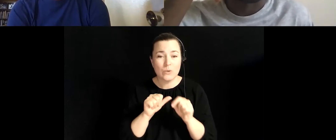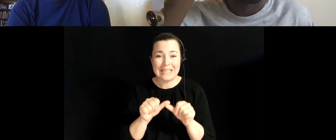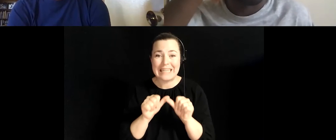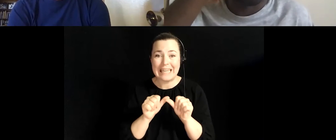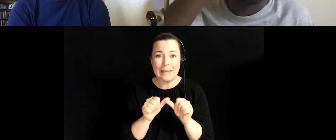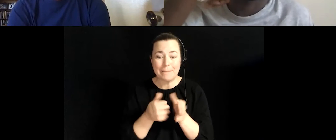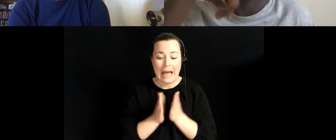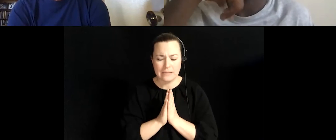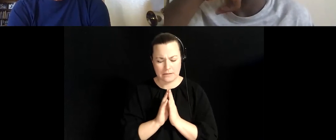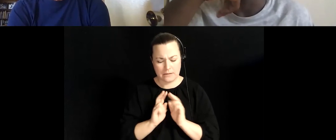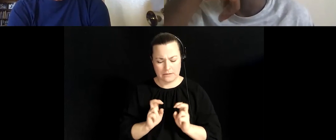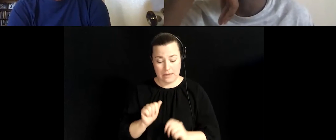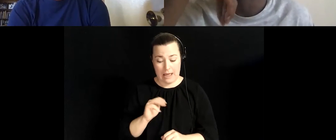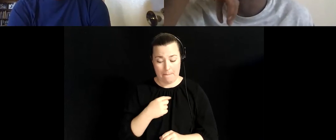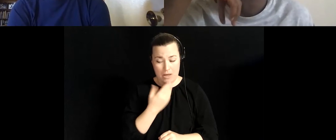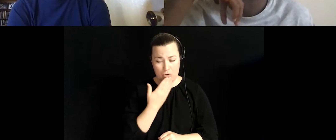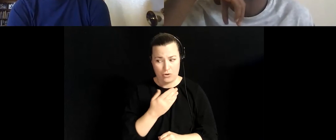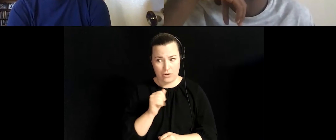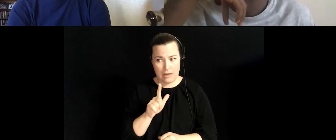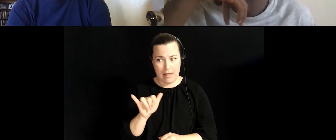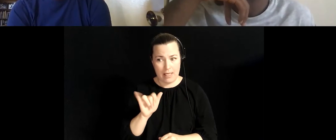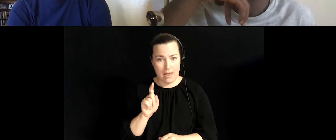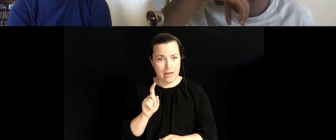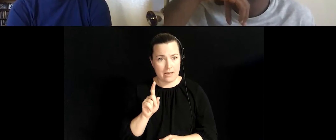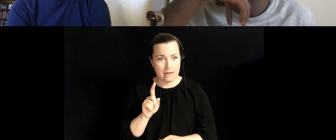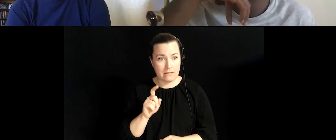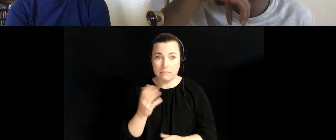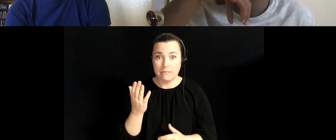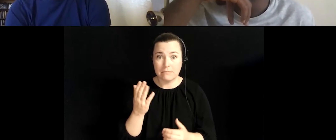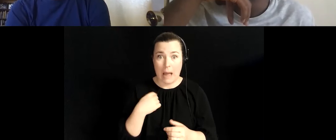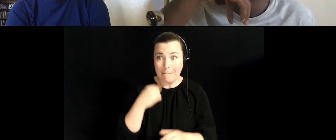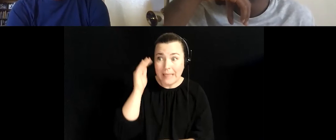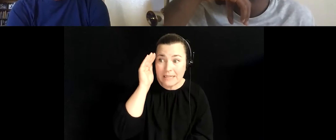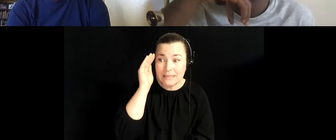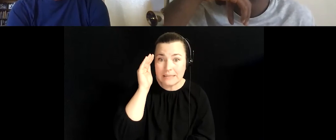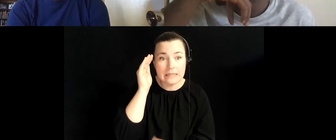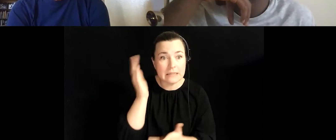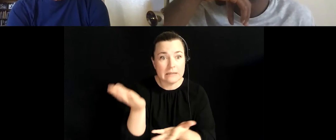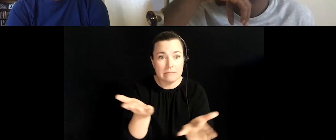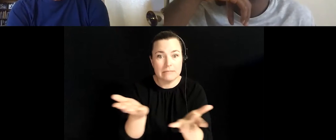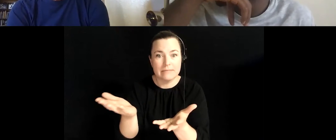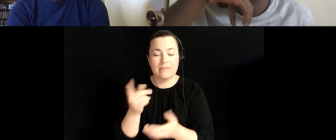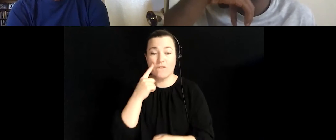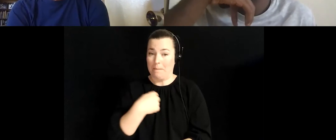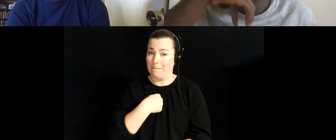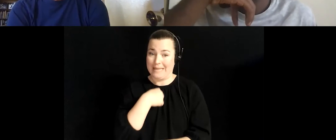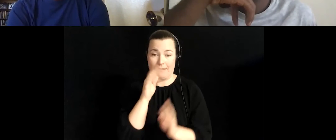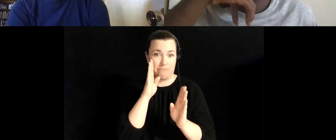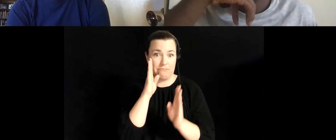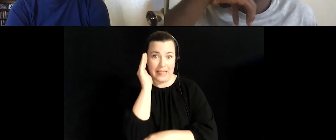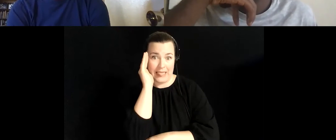am I a good ally? And listening. And I think for me, listening is one of